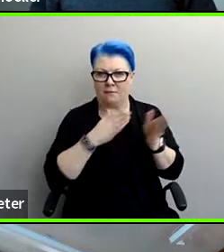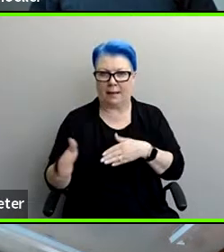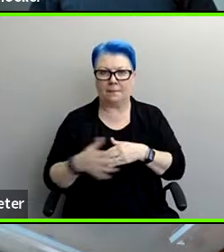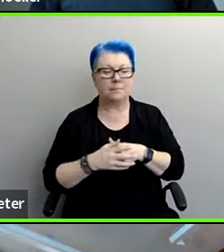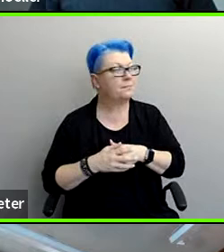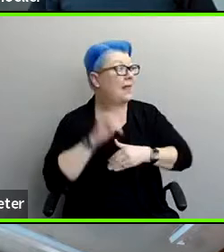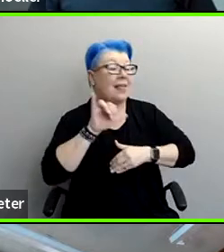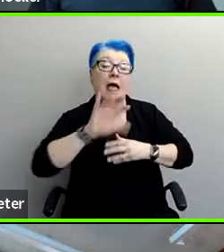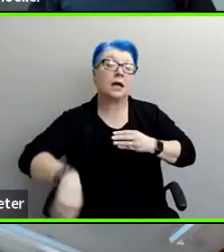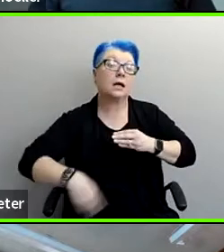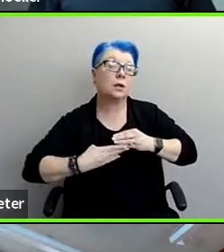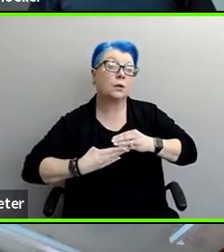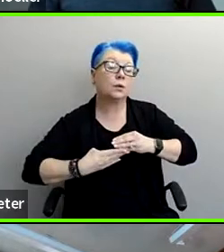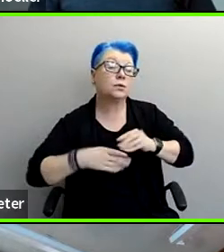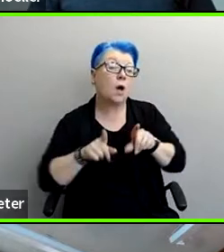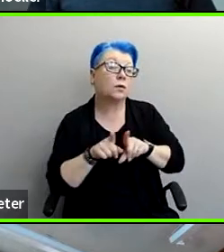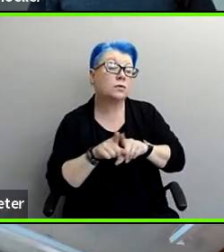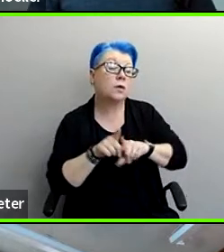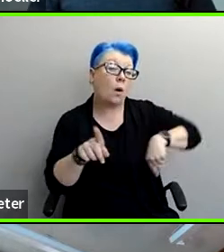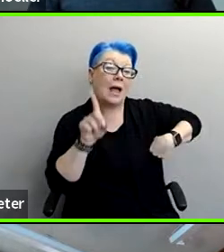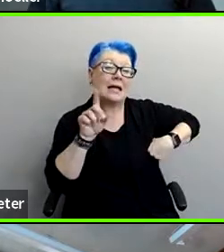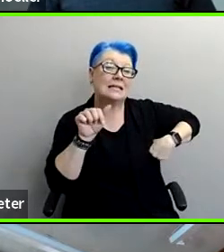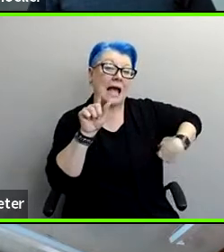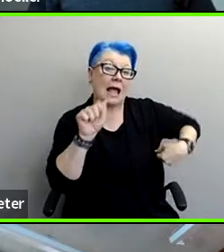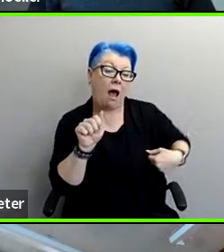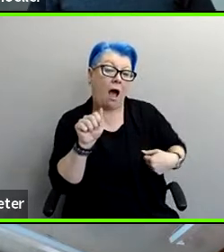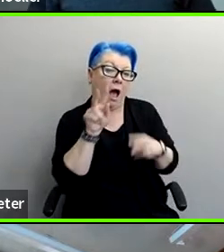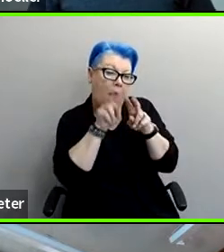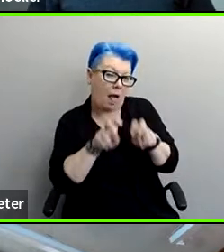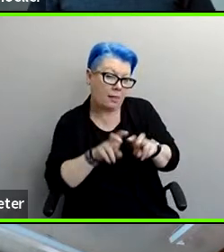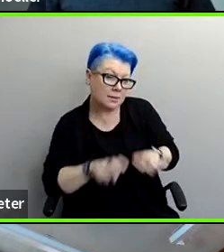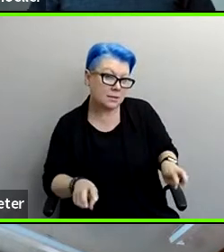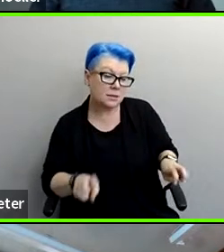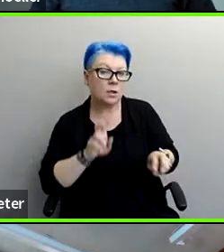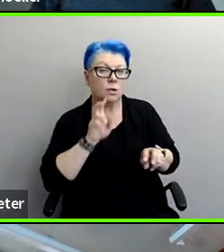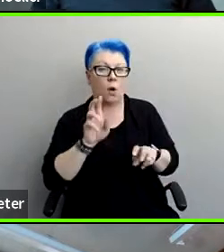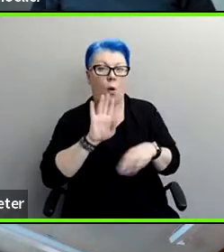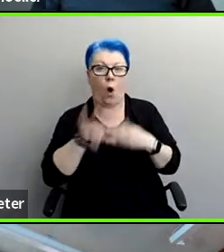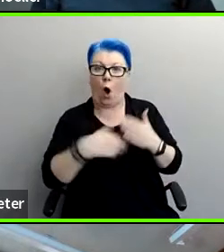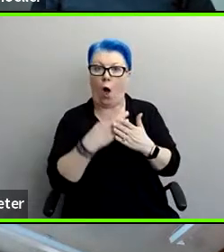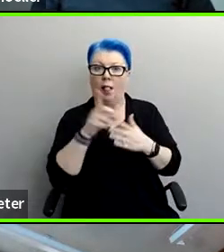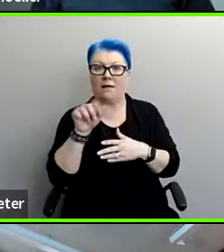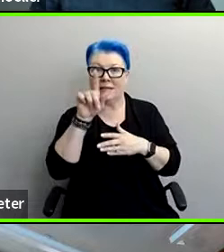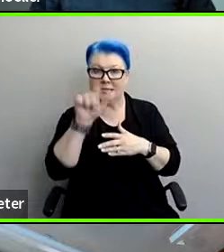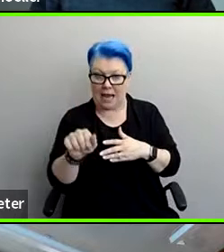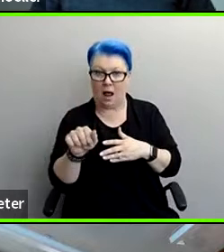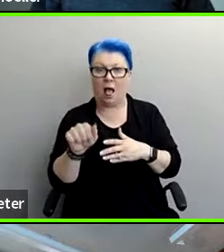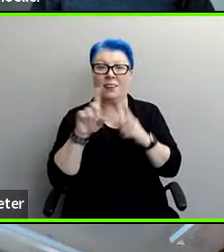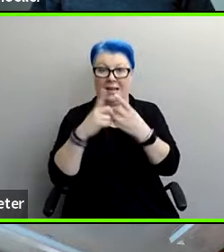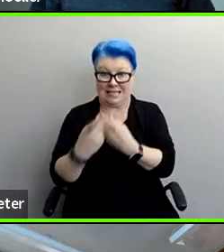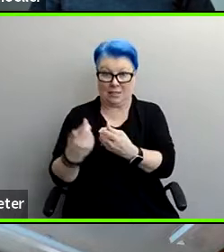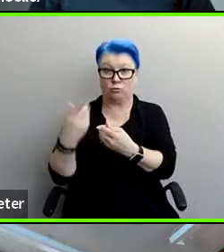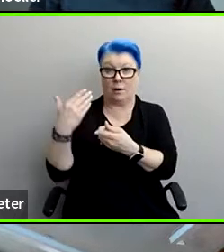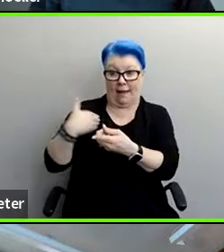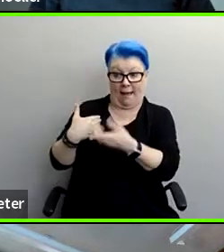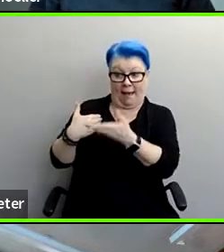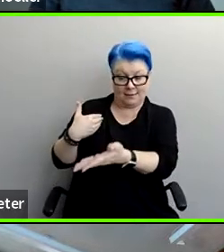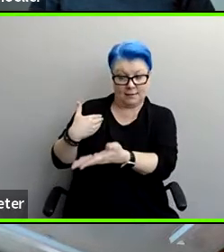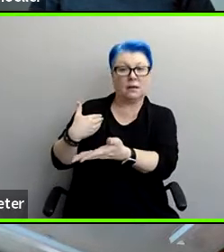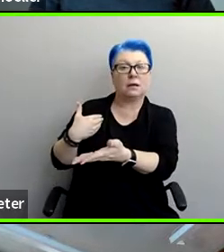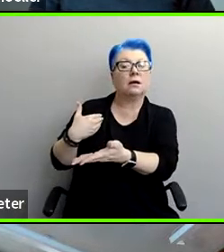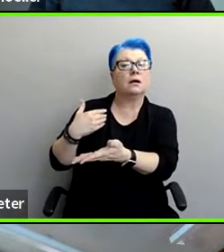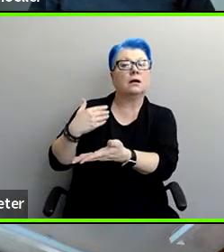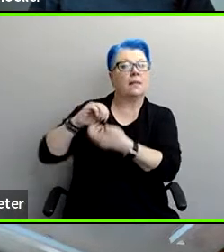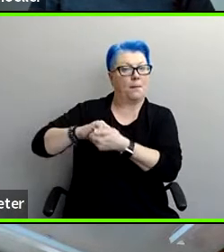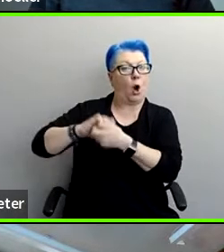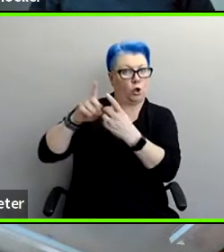would include also data analysis, so gathering all the data that district has and doing an analysis, so that they